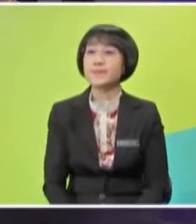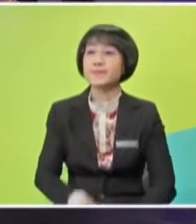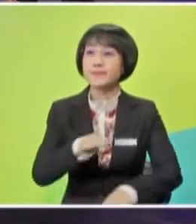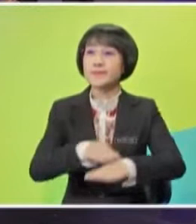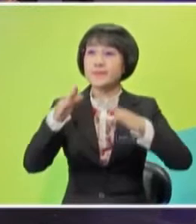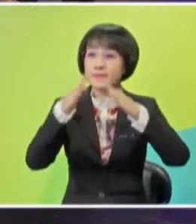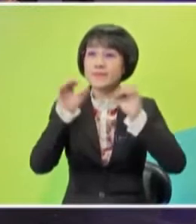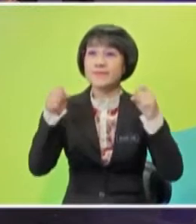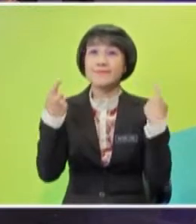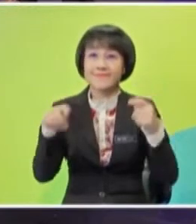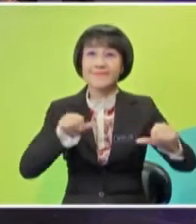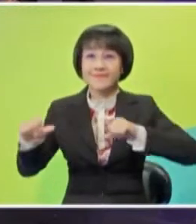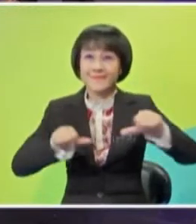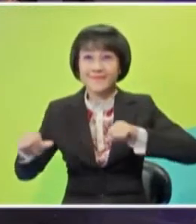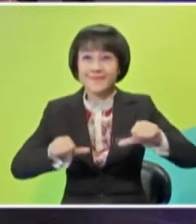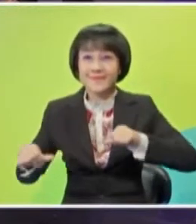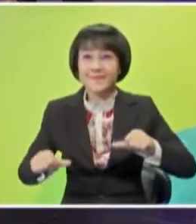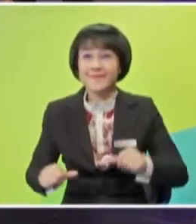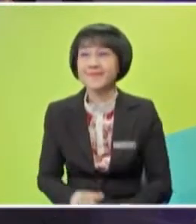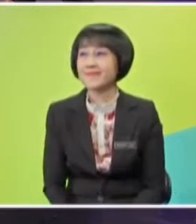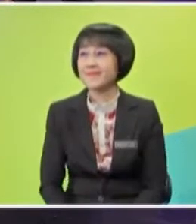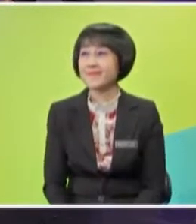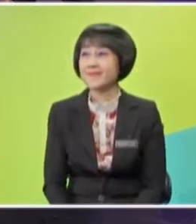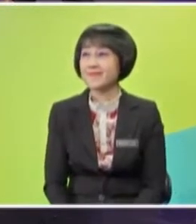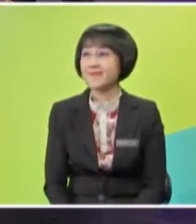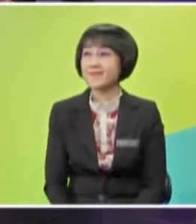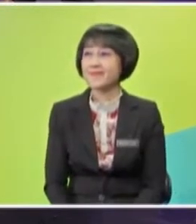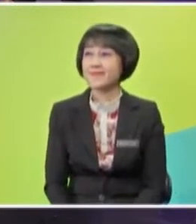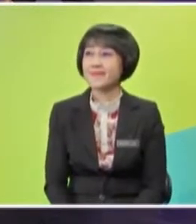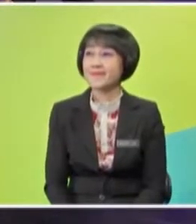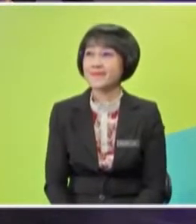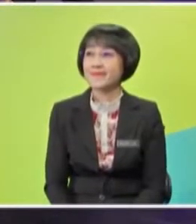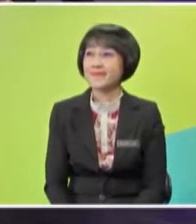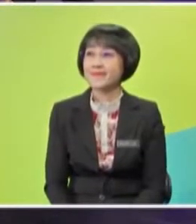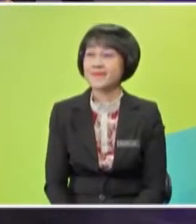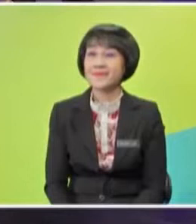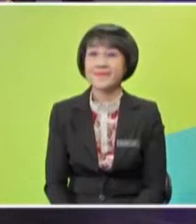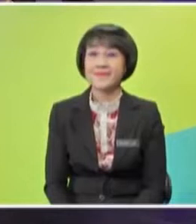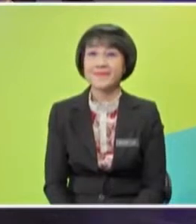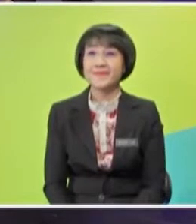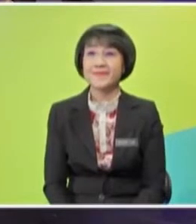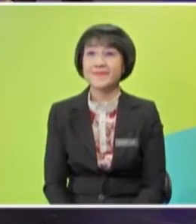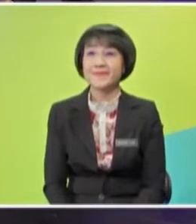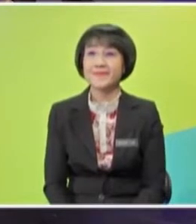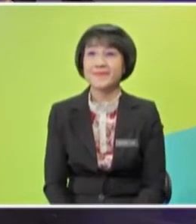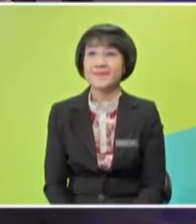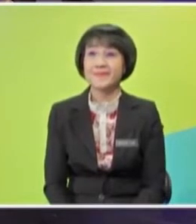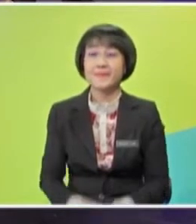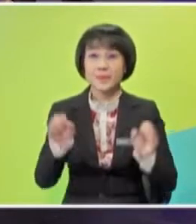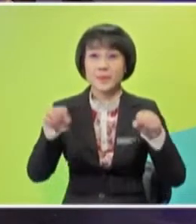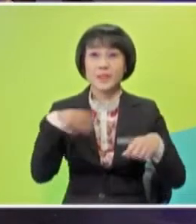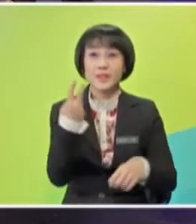this activity. Yeah, don't miss it. Okay. So shall we start